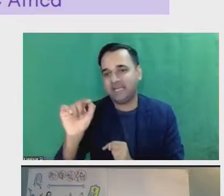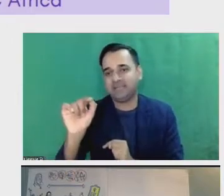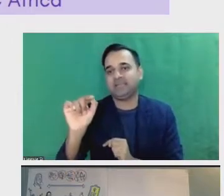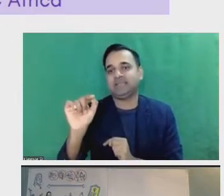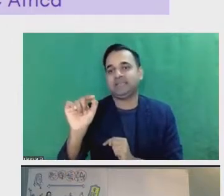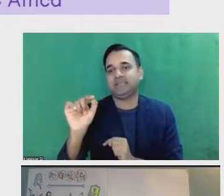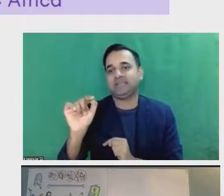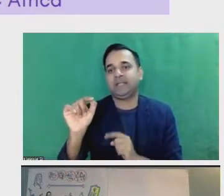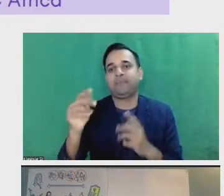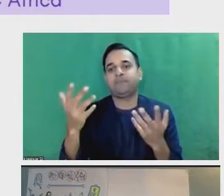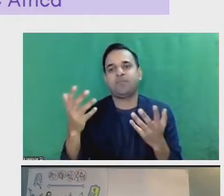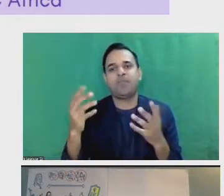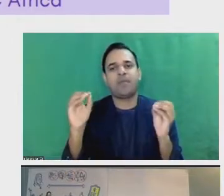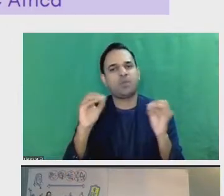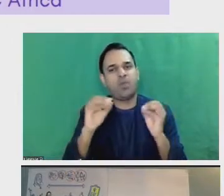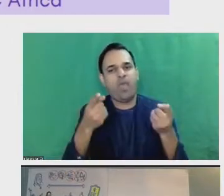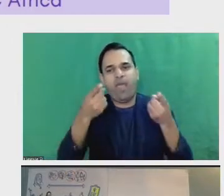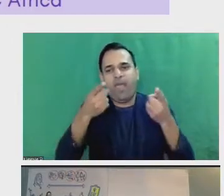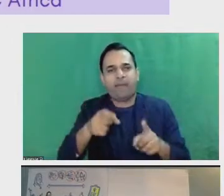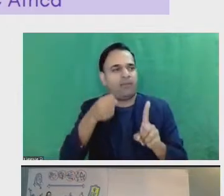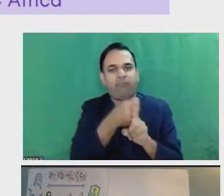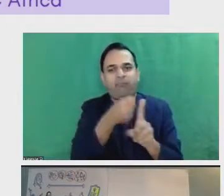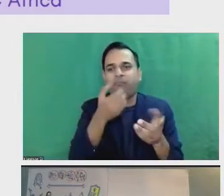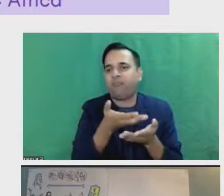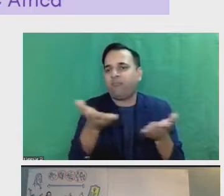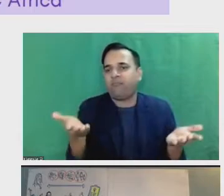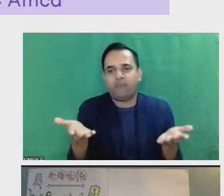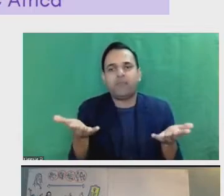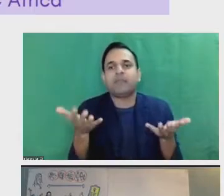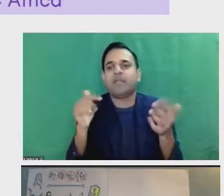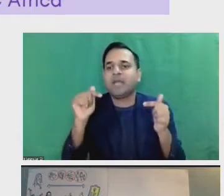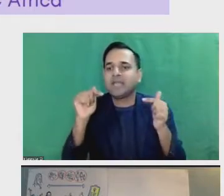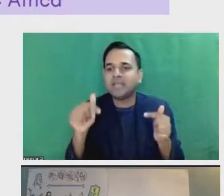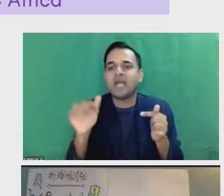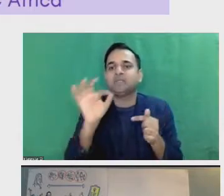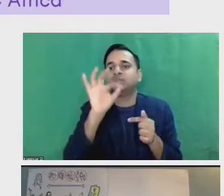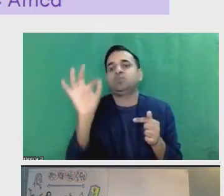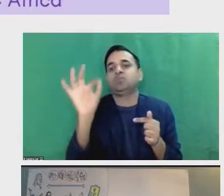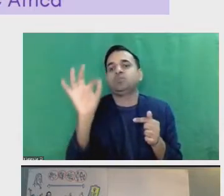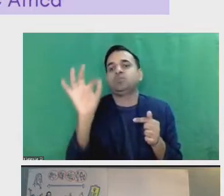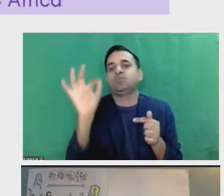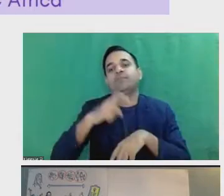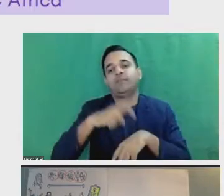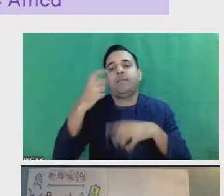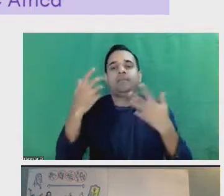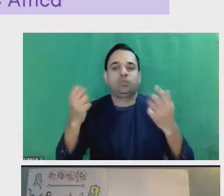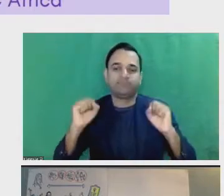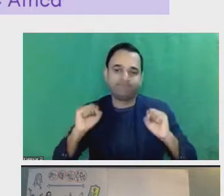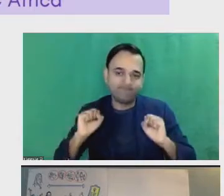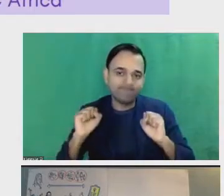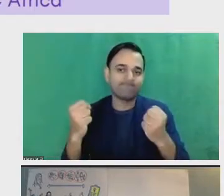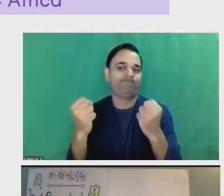the women to ensure this future ambition, a future that restores the respect for